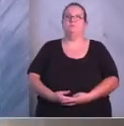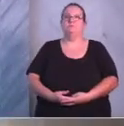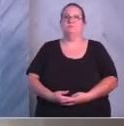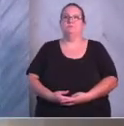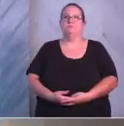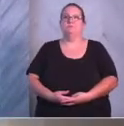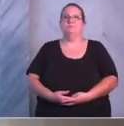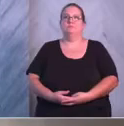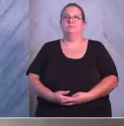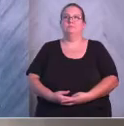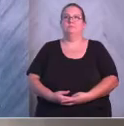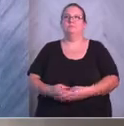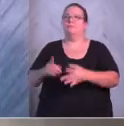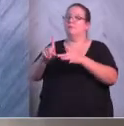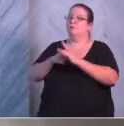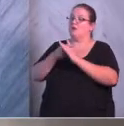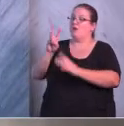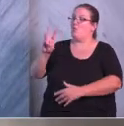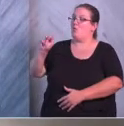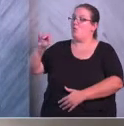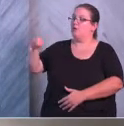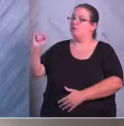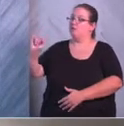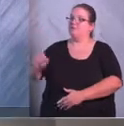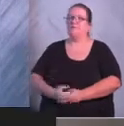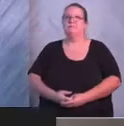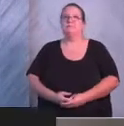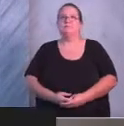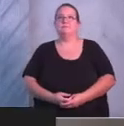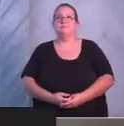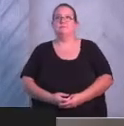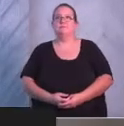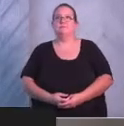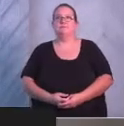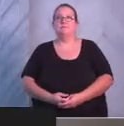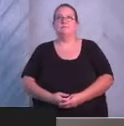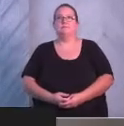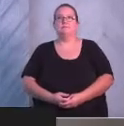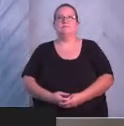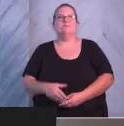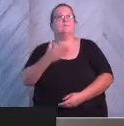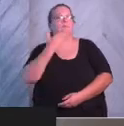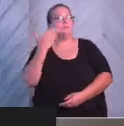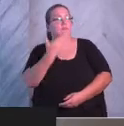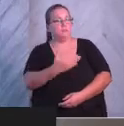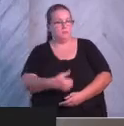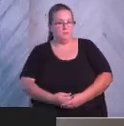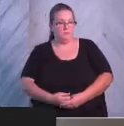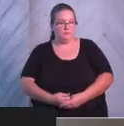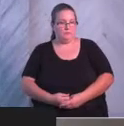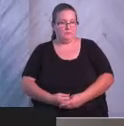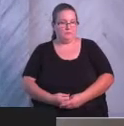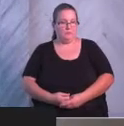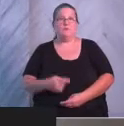And for this question, we will be starting with Waji. Thank you kindly. So with respect to having